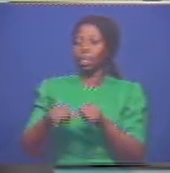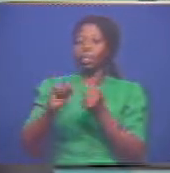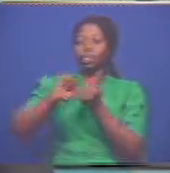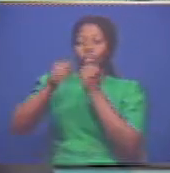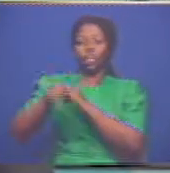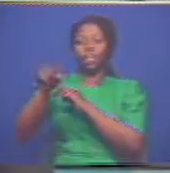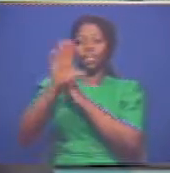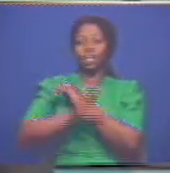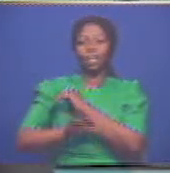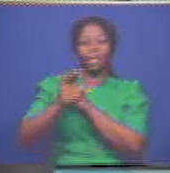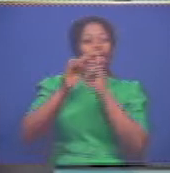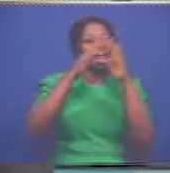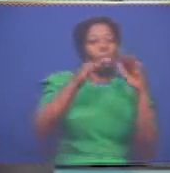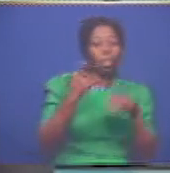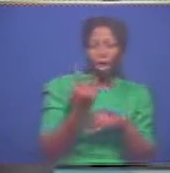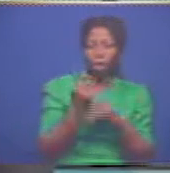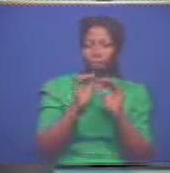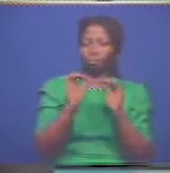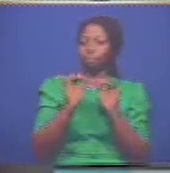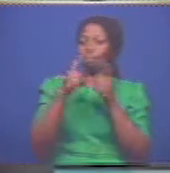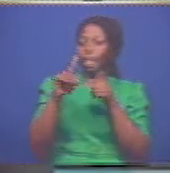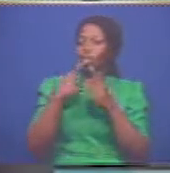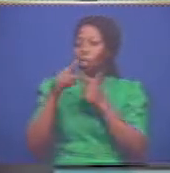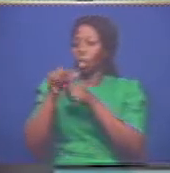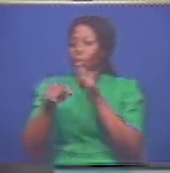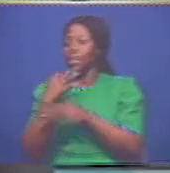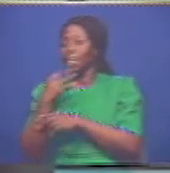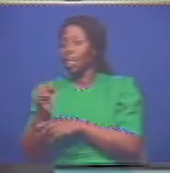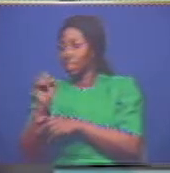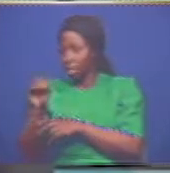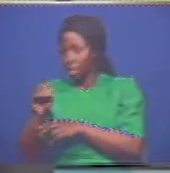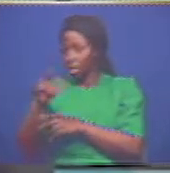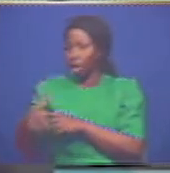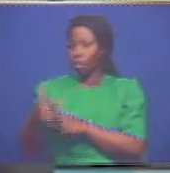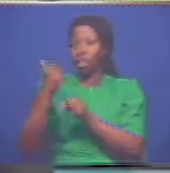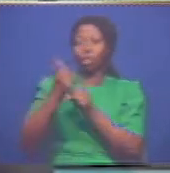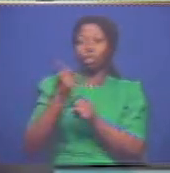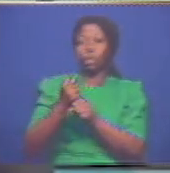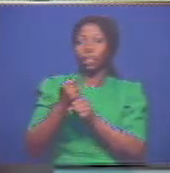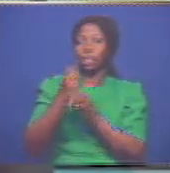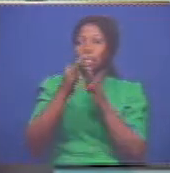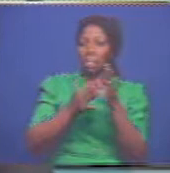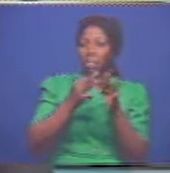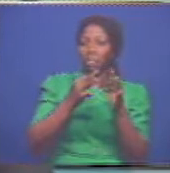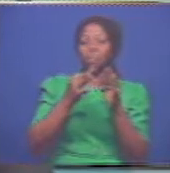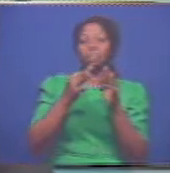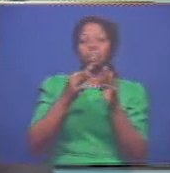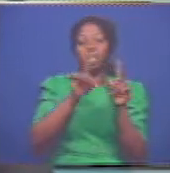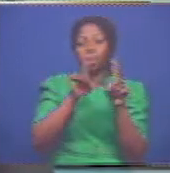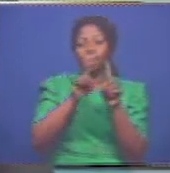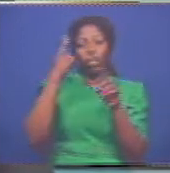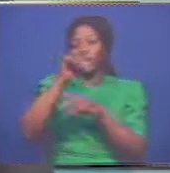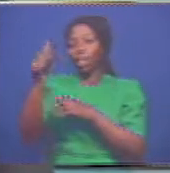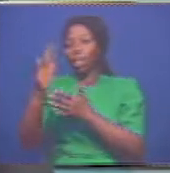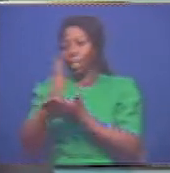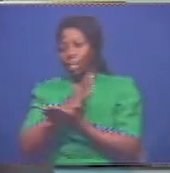for housing. Mm. You talked about 350,000 jobs. Yeah. Even for other sectors as well.